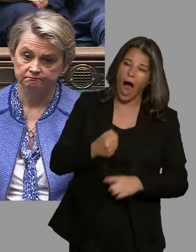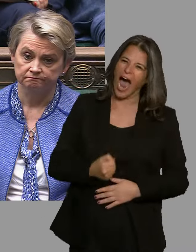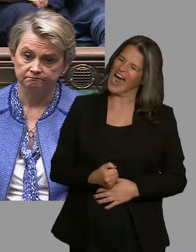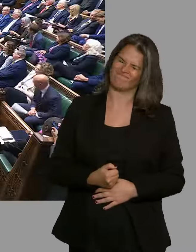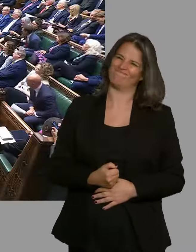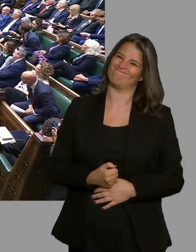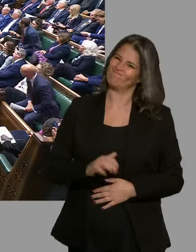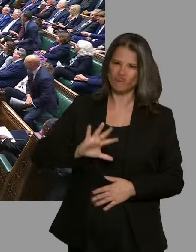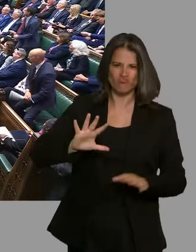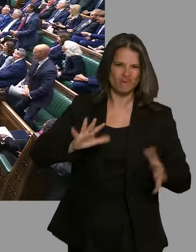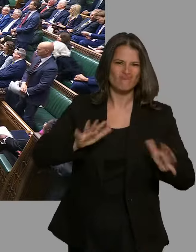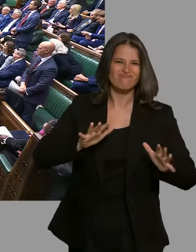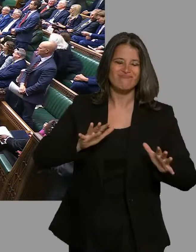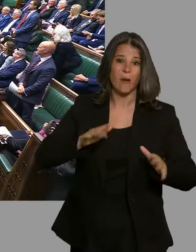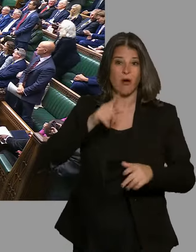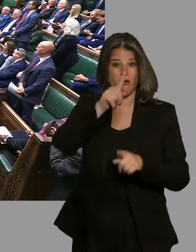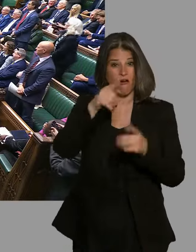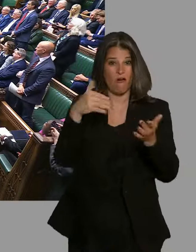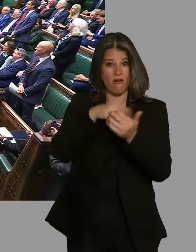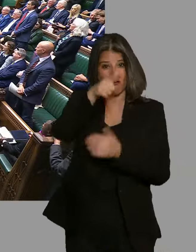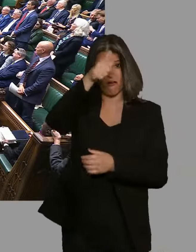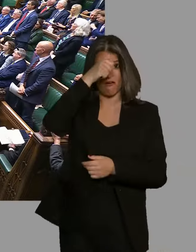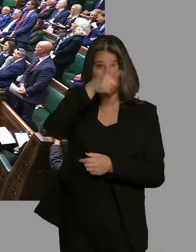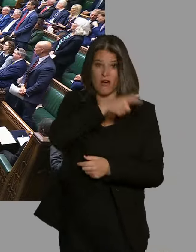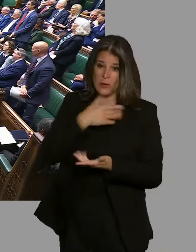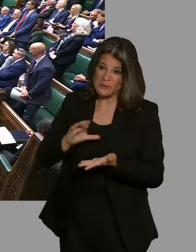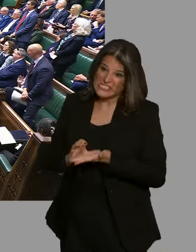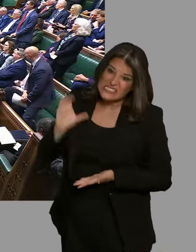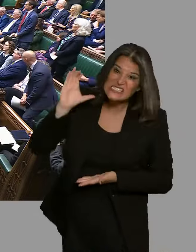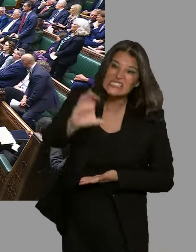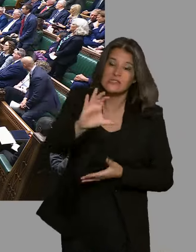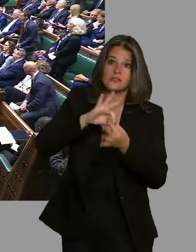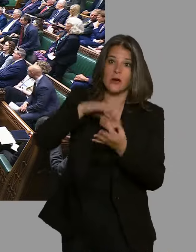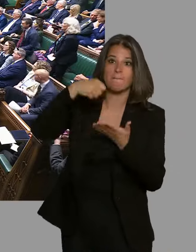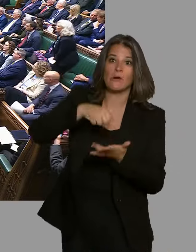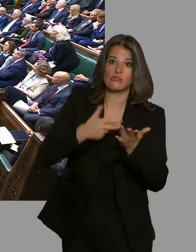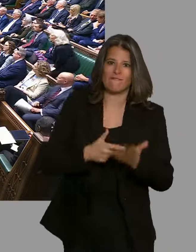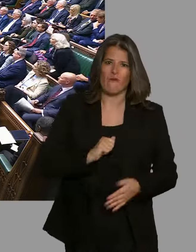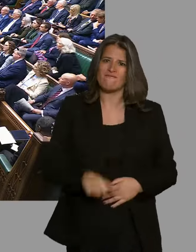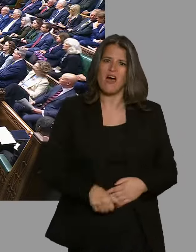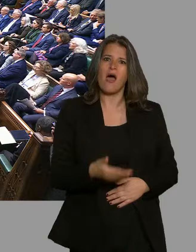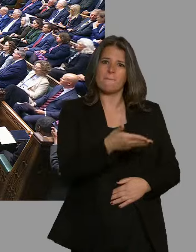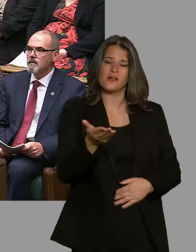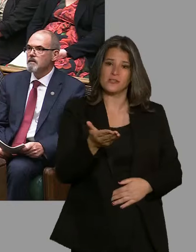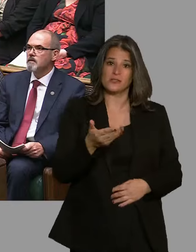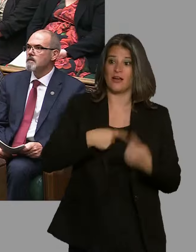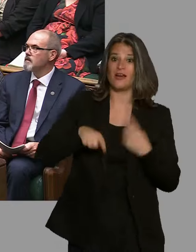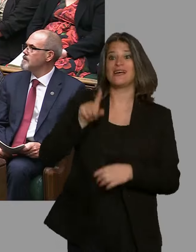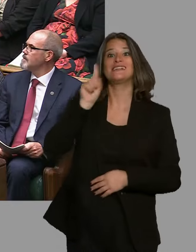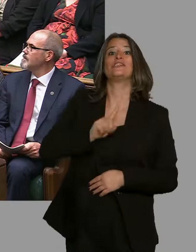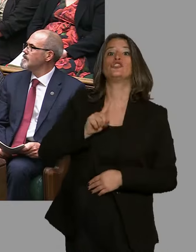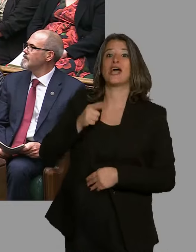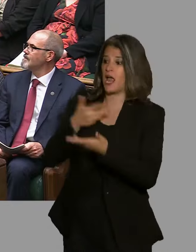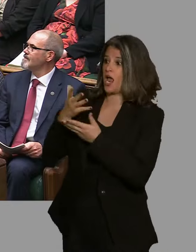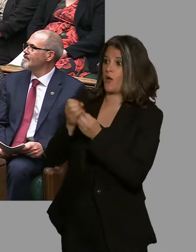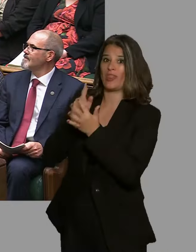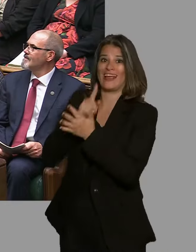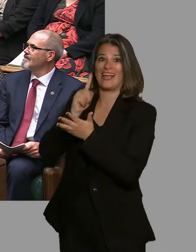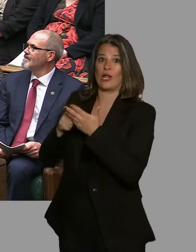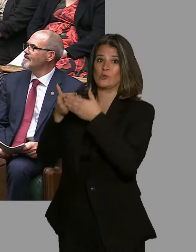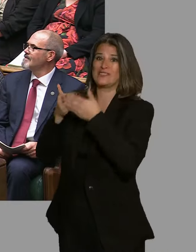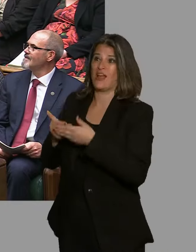market. Julian Buckley. Thank you, Mr Speaker. The Wrexham, Shropshire and Midlands Railway is on track to link